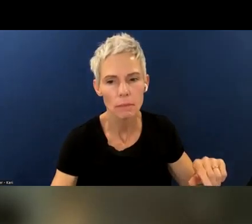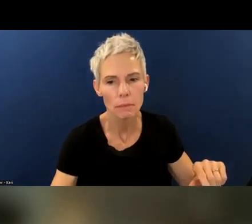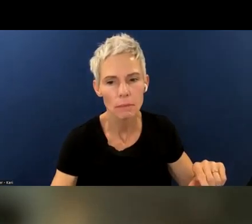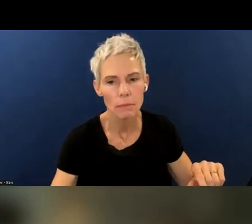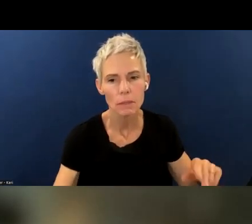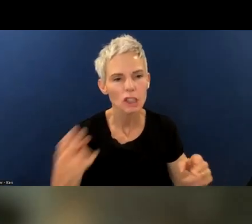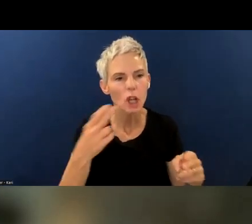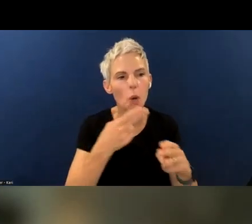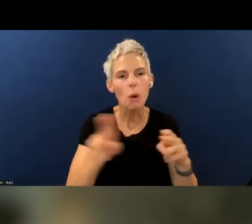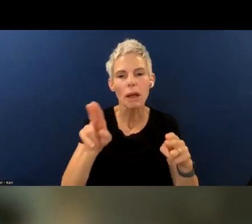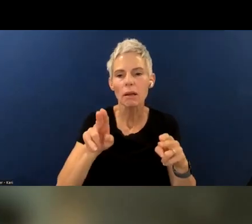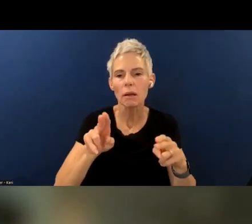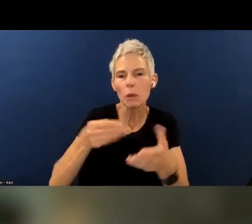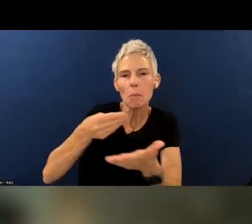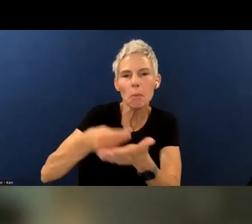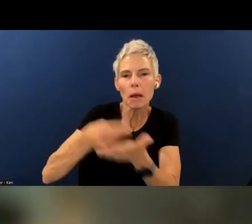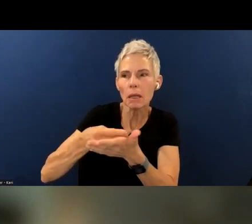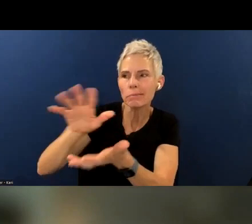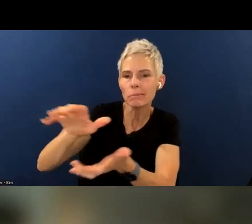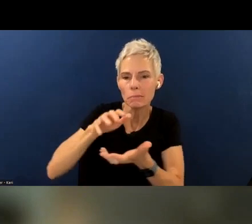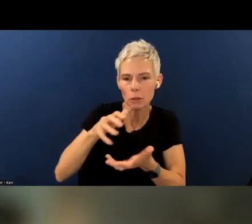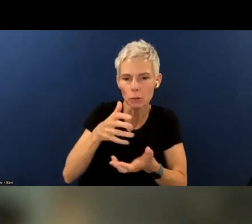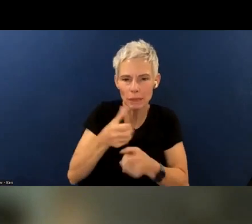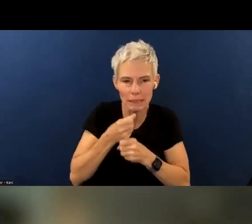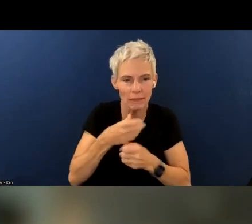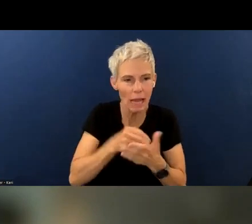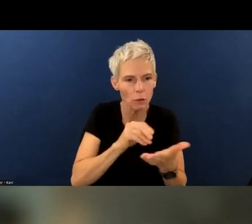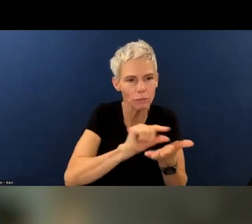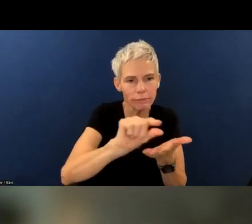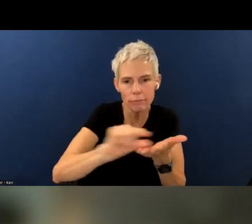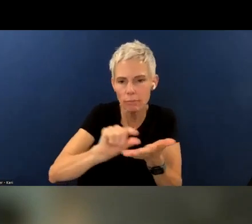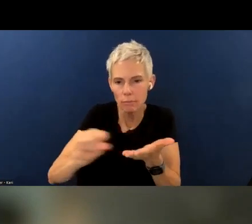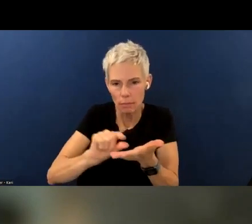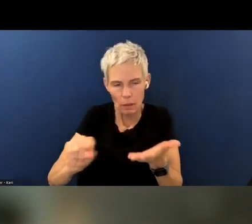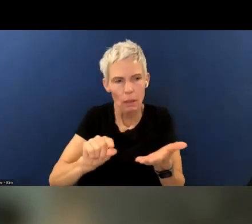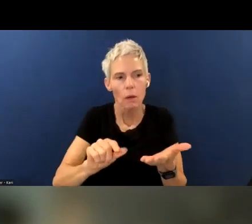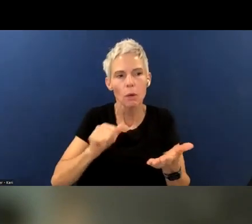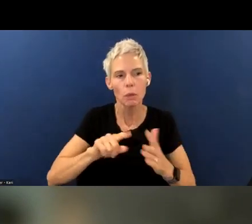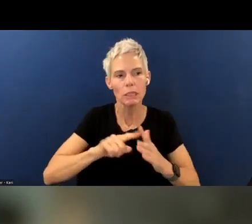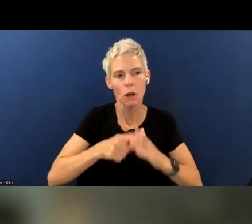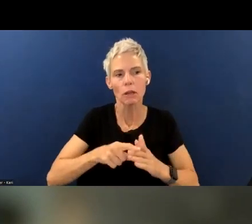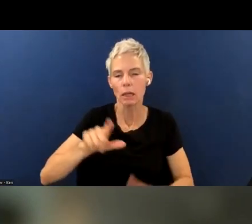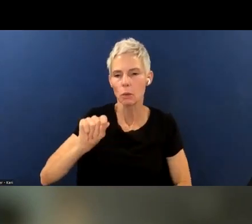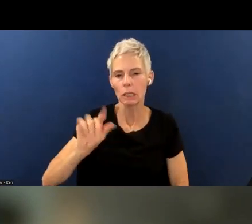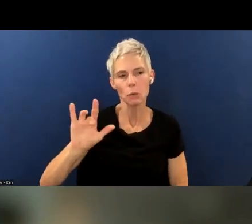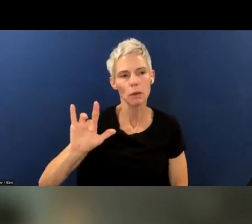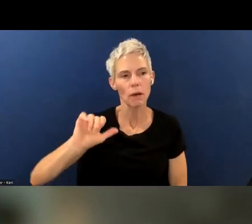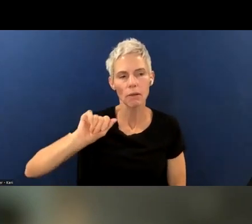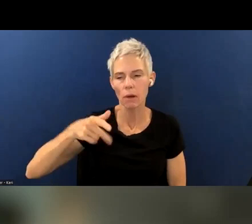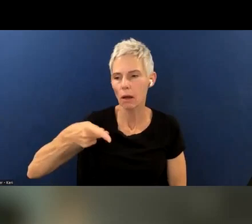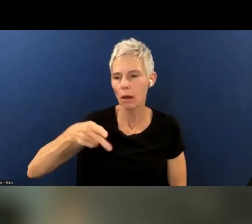appropriations update as we are now really kicking off the FY 2025 appropriations process. A couple weeks ago,